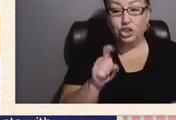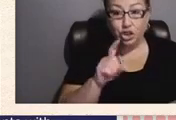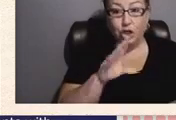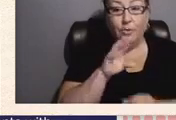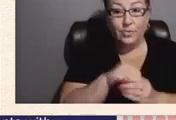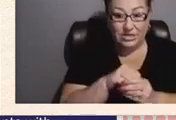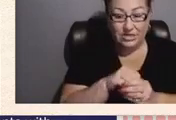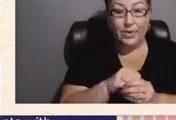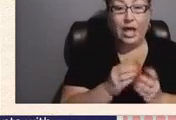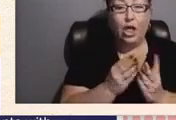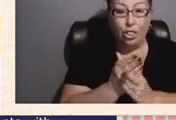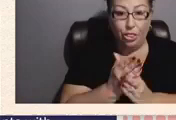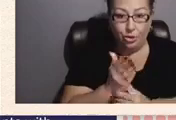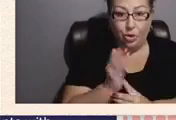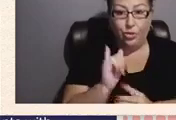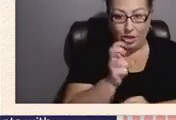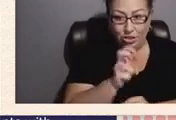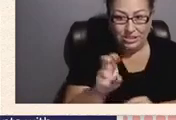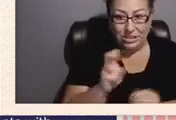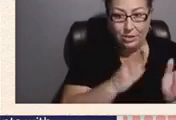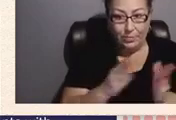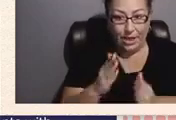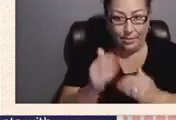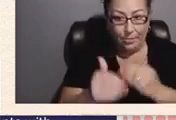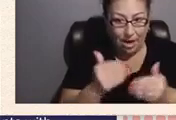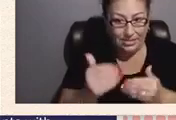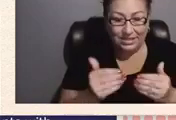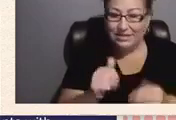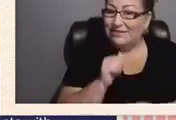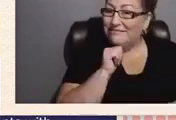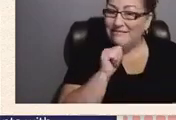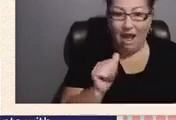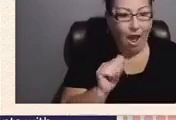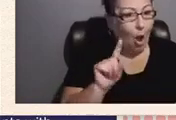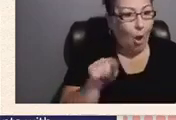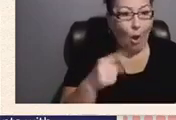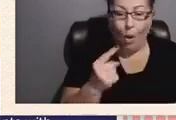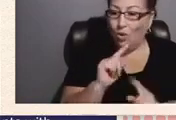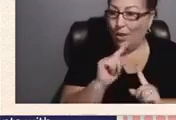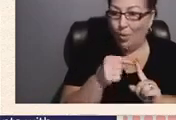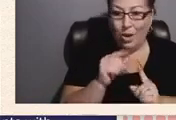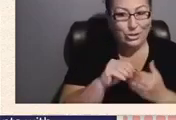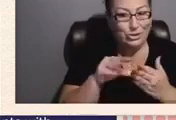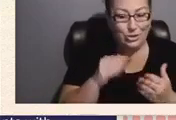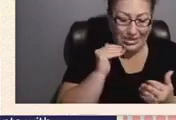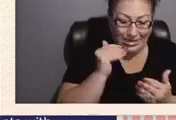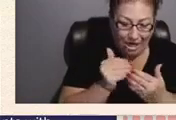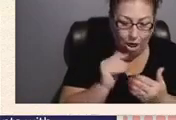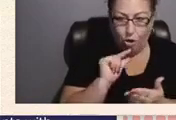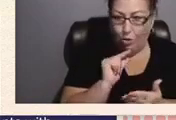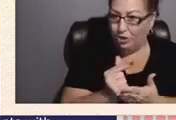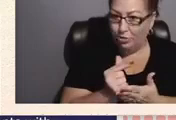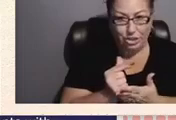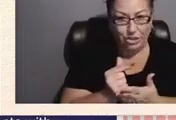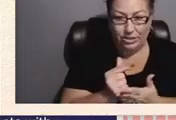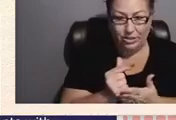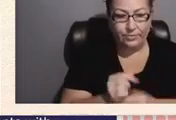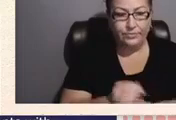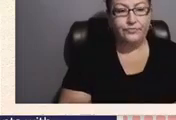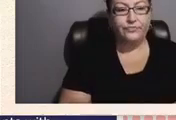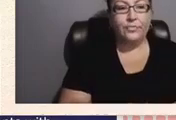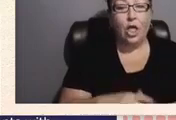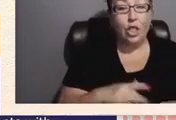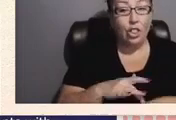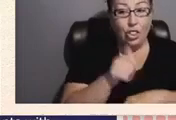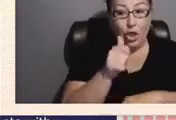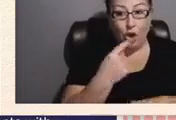the transition planning process, not just when a student is nearing graduation. The earlier we can